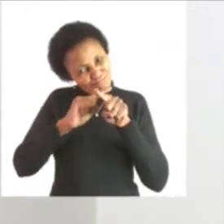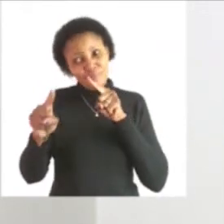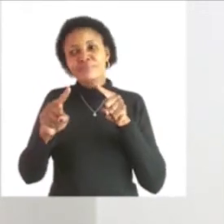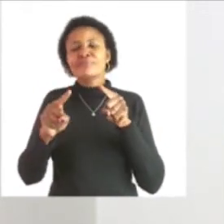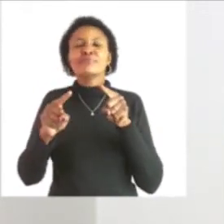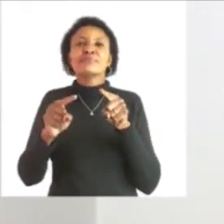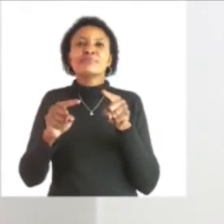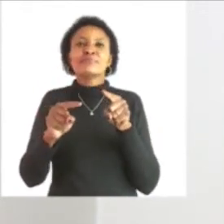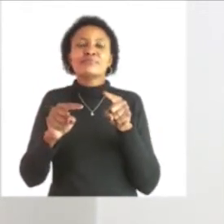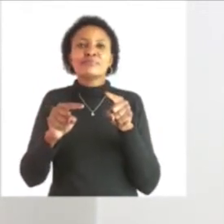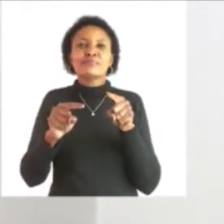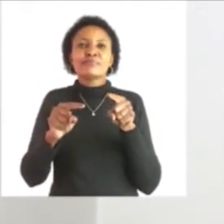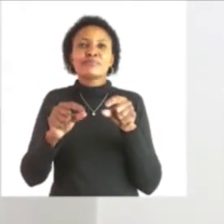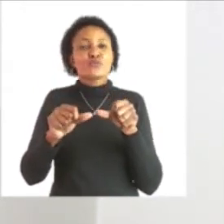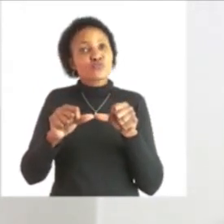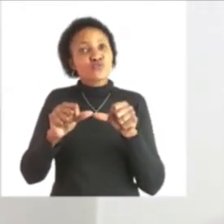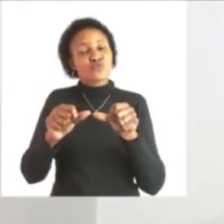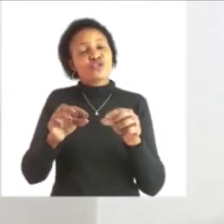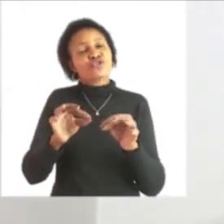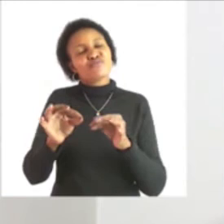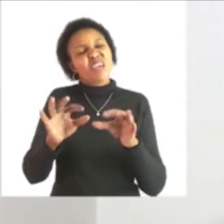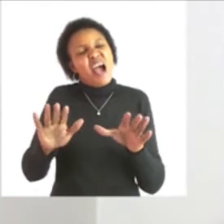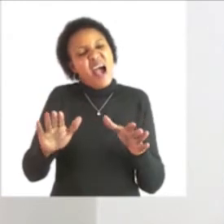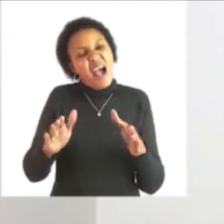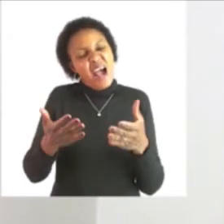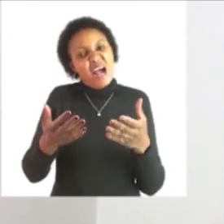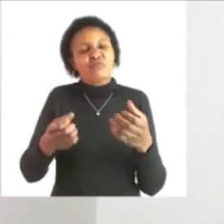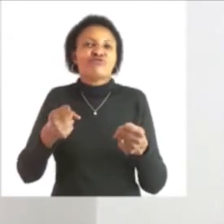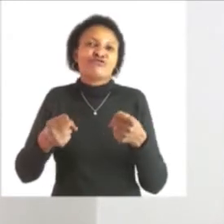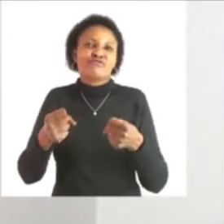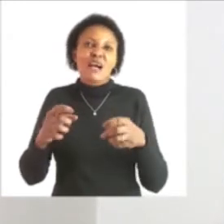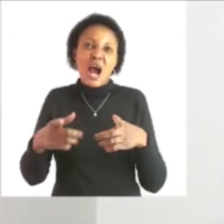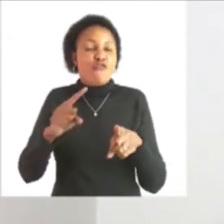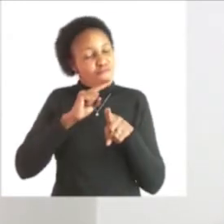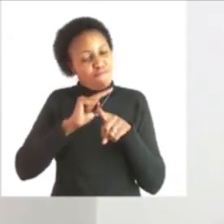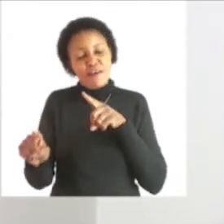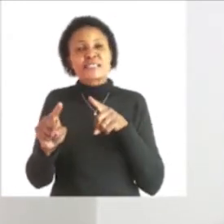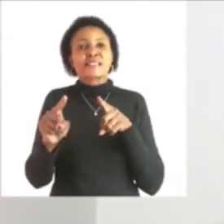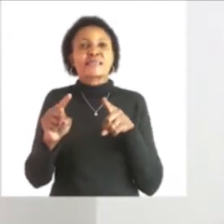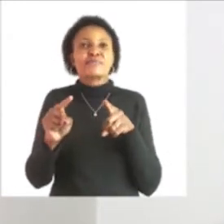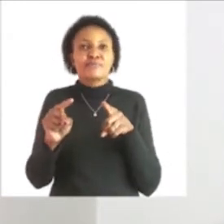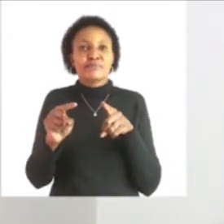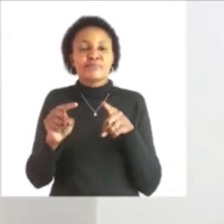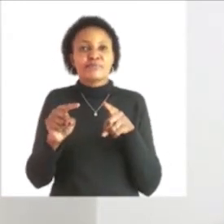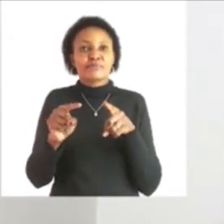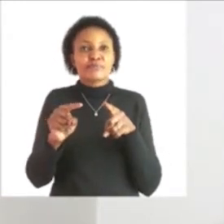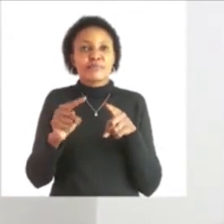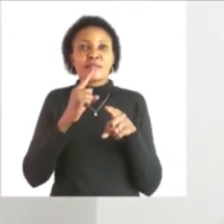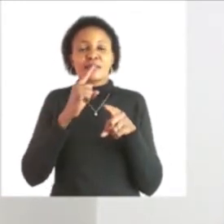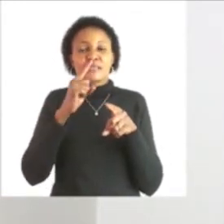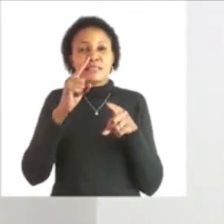It's describing what this van is doing. That's adjectives. Adjectives tells